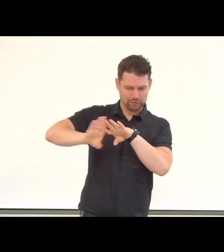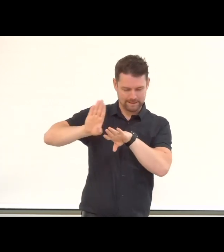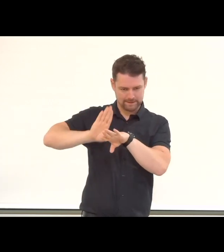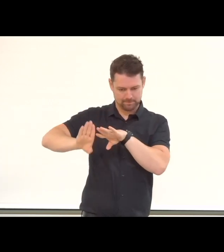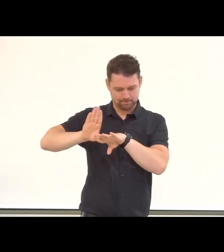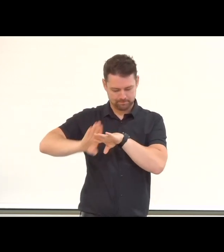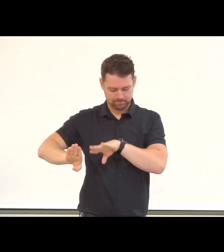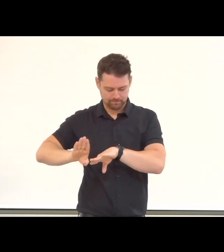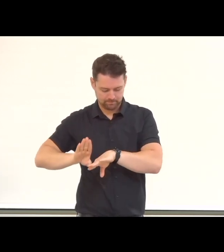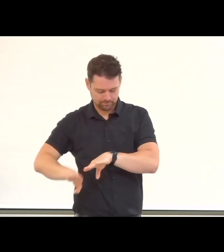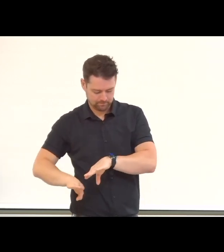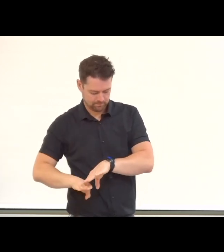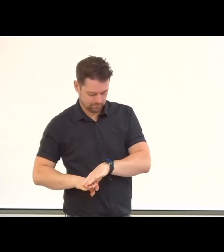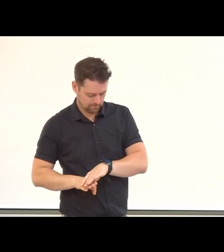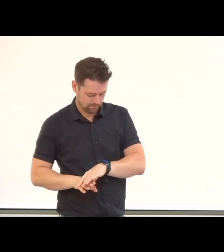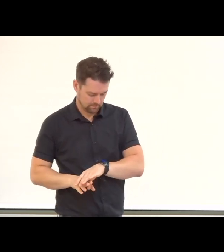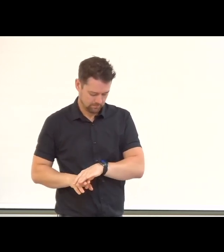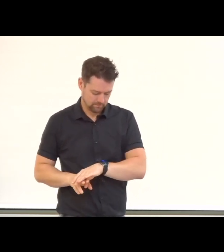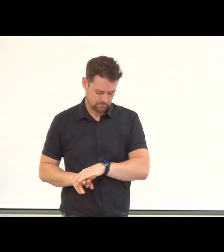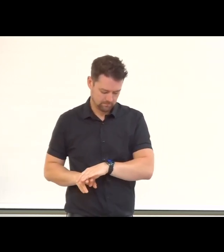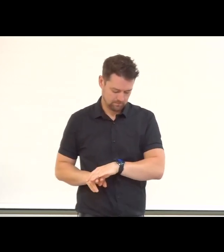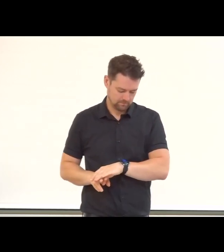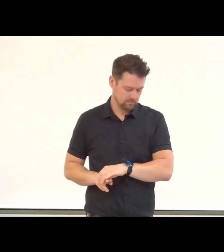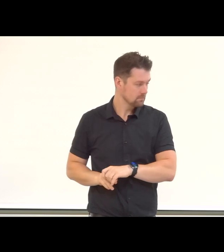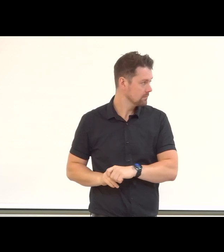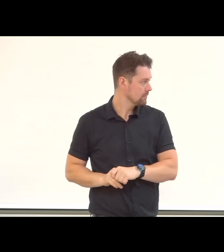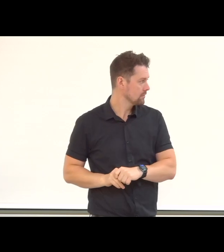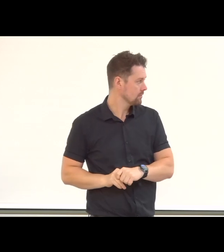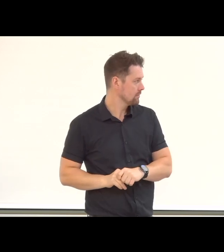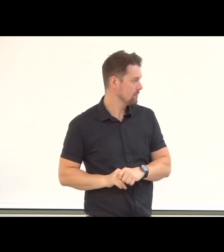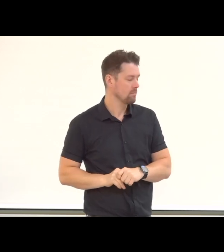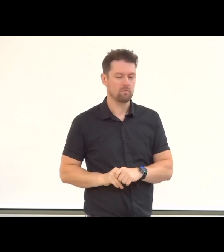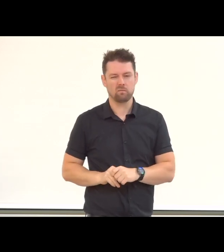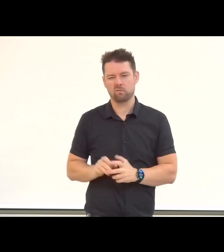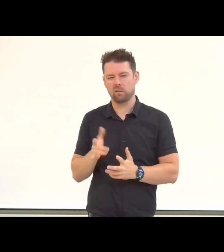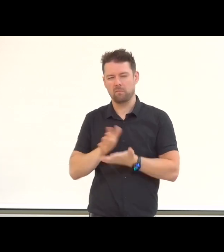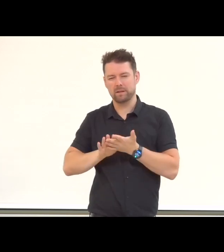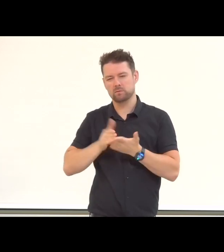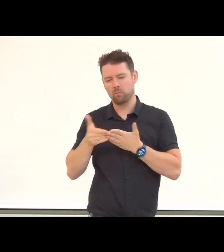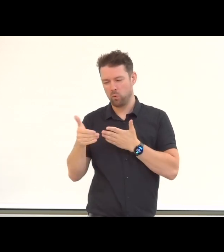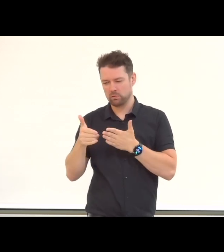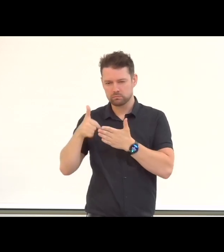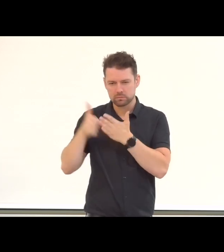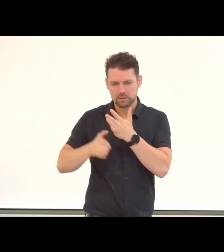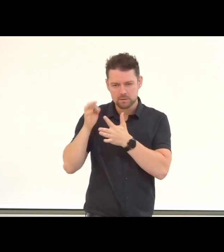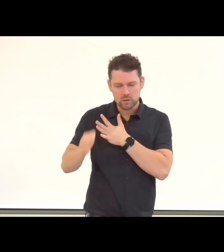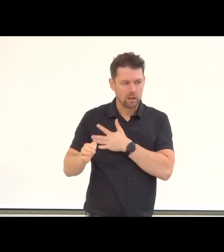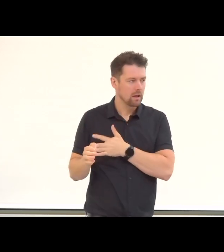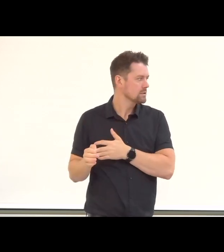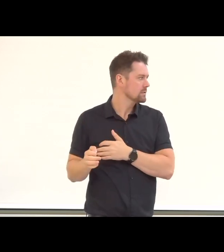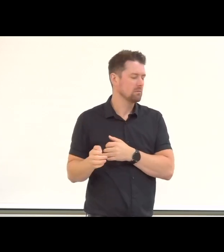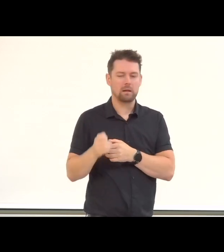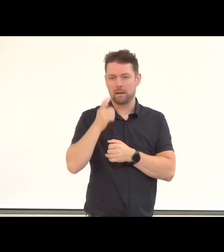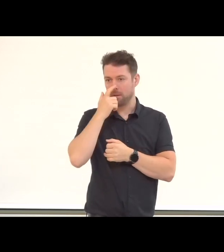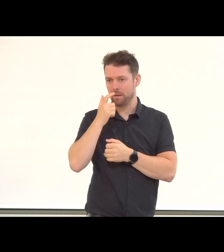you can do an advanced training in most cases where you specialize in certain areas. So that could be the remote science support, the flight